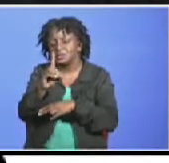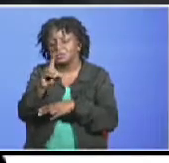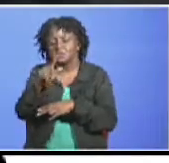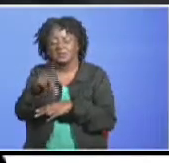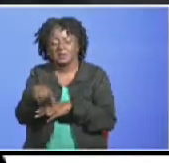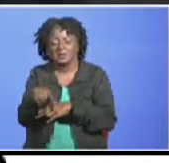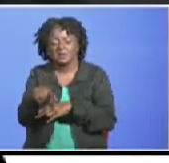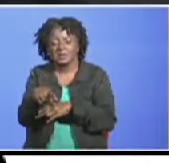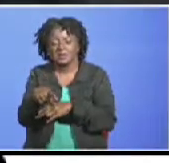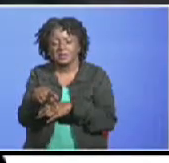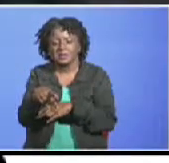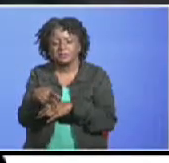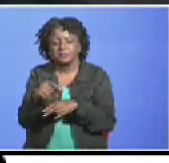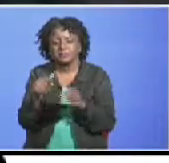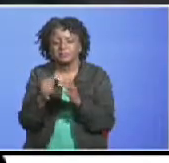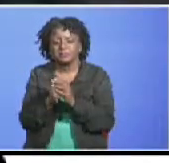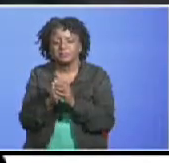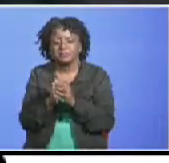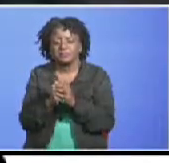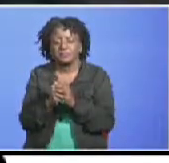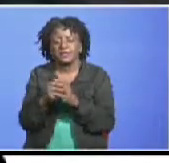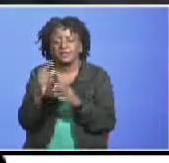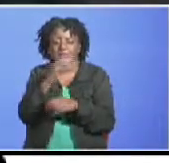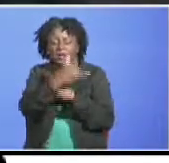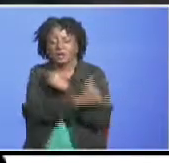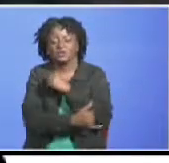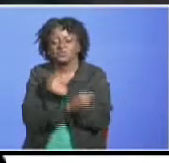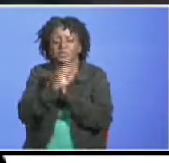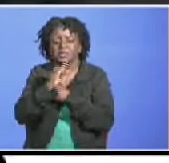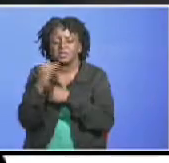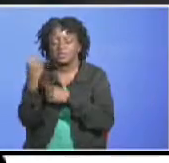region, according to Carrera,